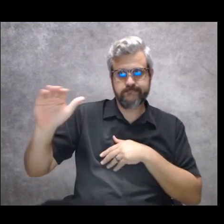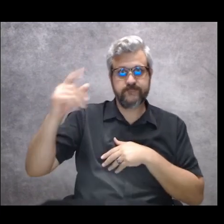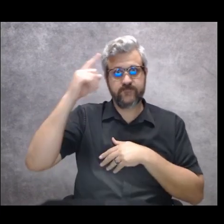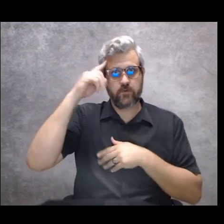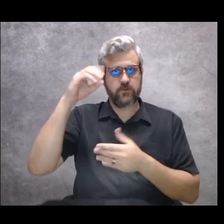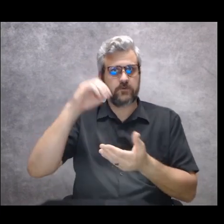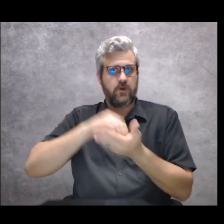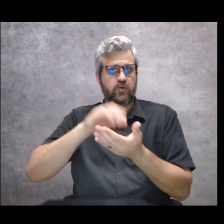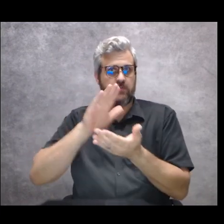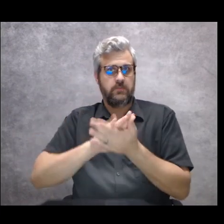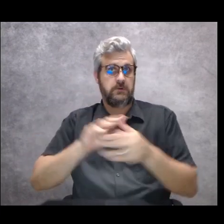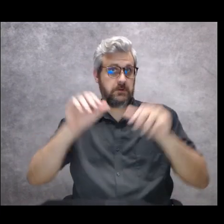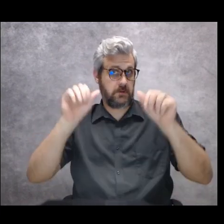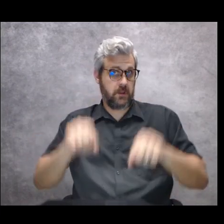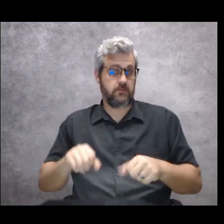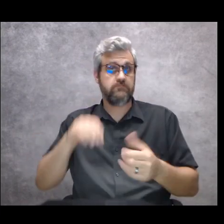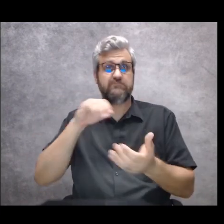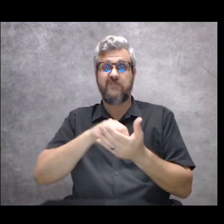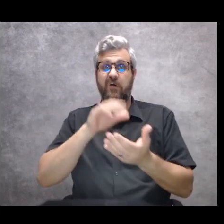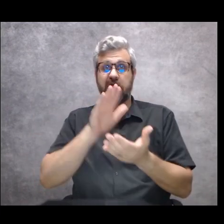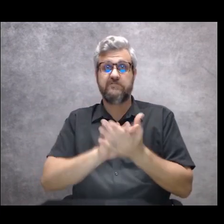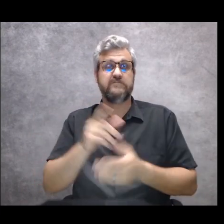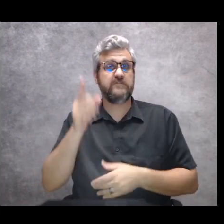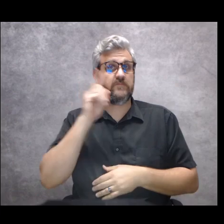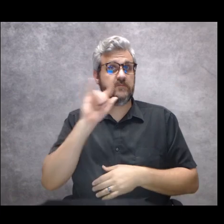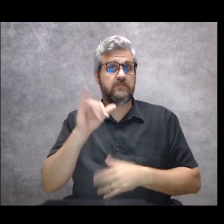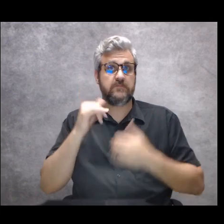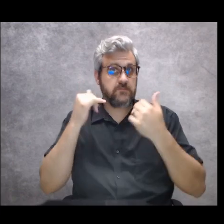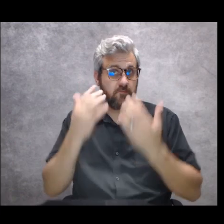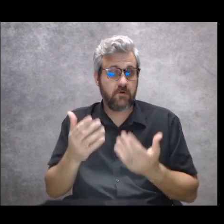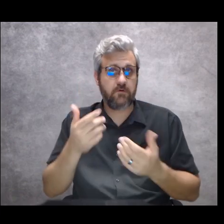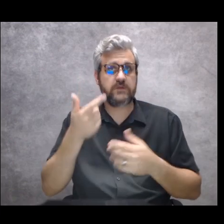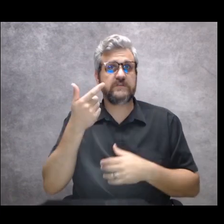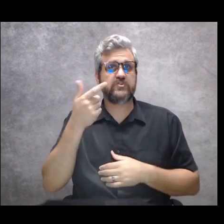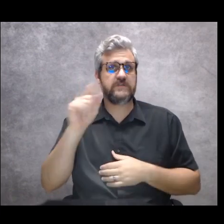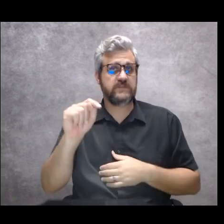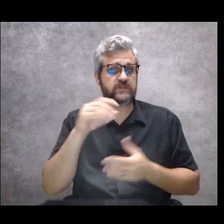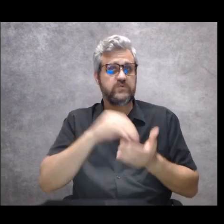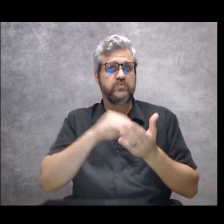Documentation could also include gifted student service plans and progress reports.